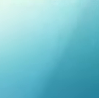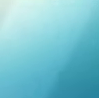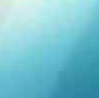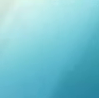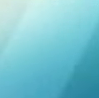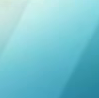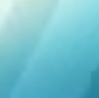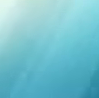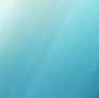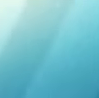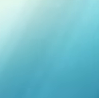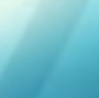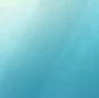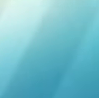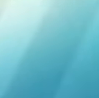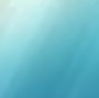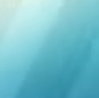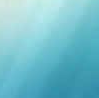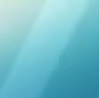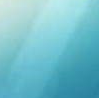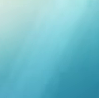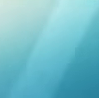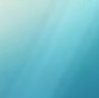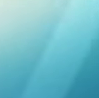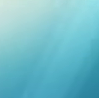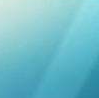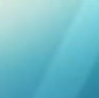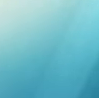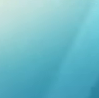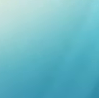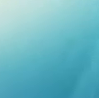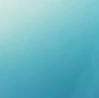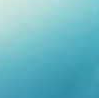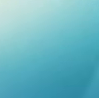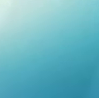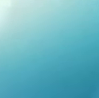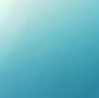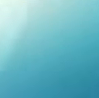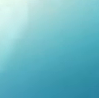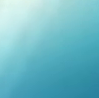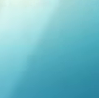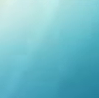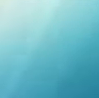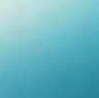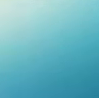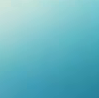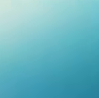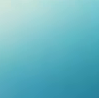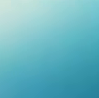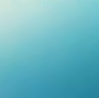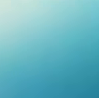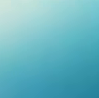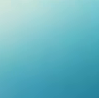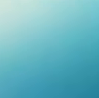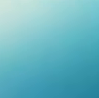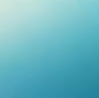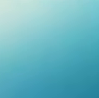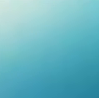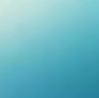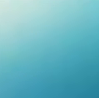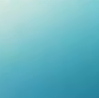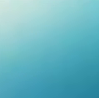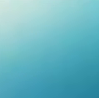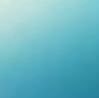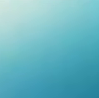course, no one wants to suffer from illnesses and no one desires to be quarantined. No one wants to stay apart from